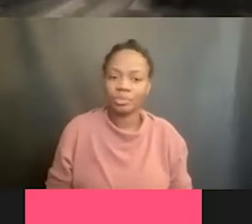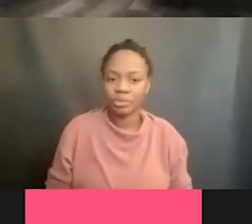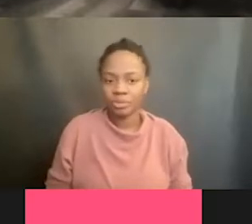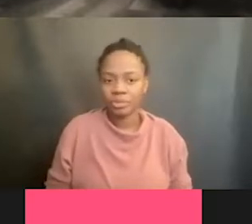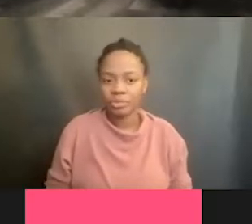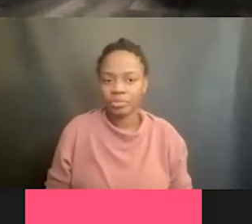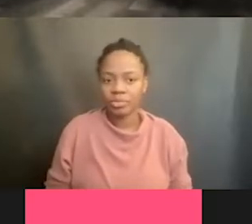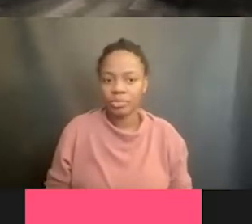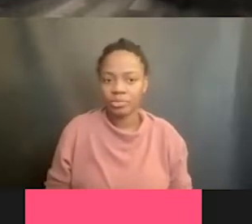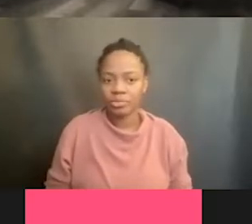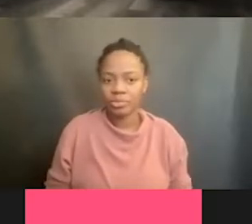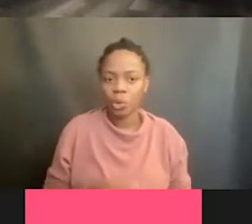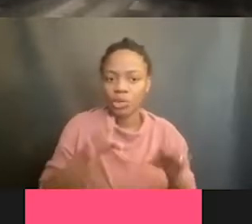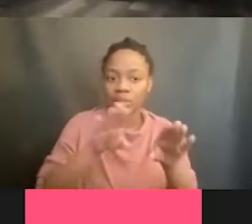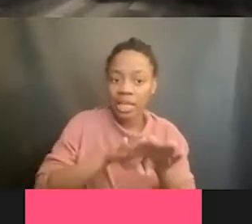together,